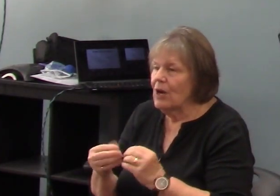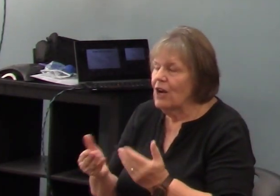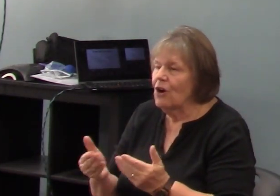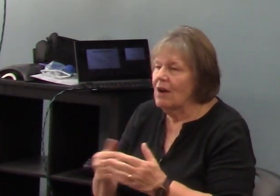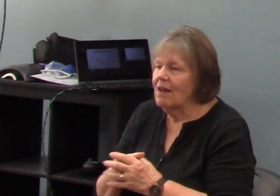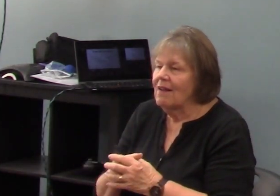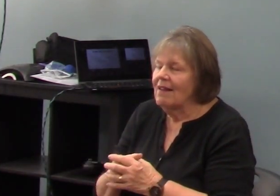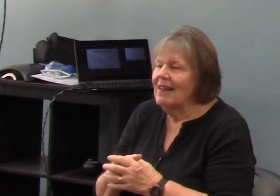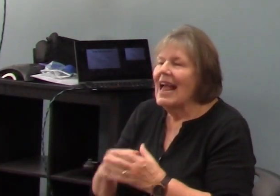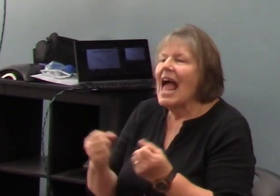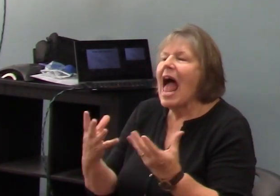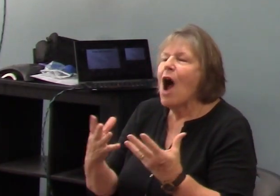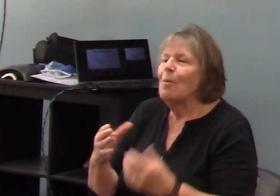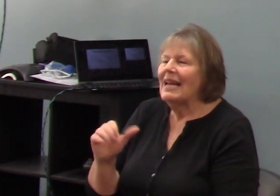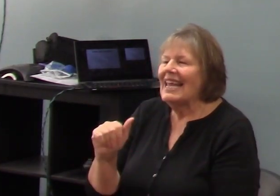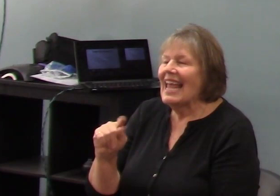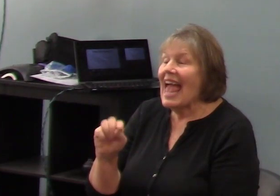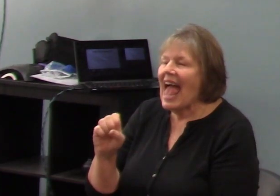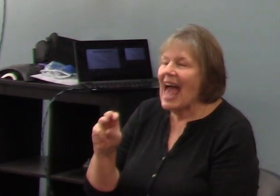Here's the number of atoms in Robert.